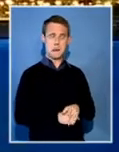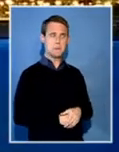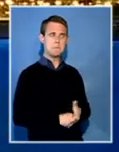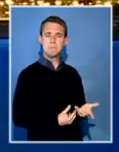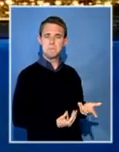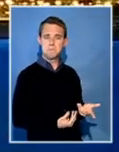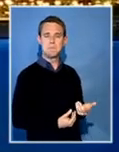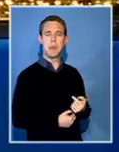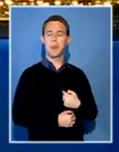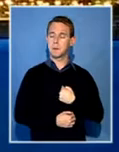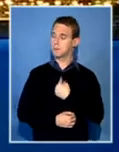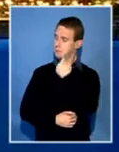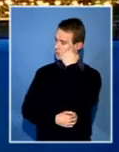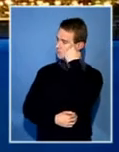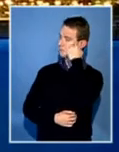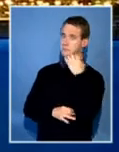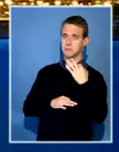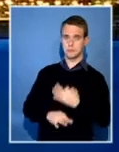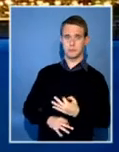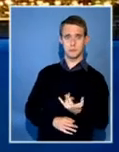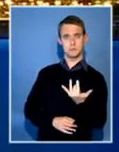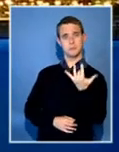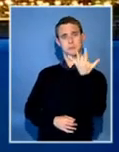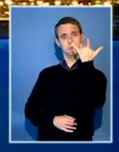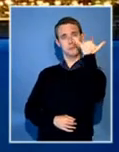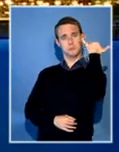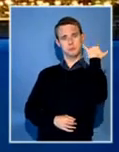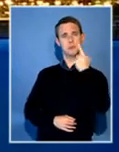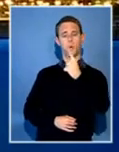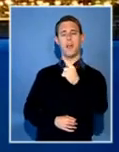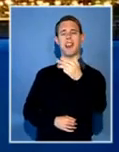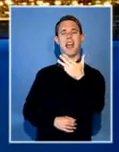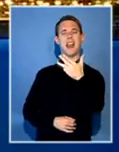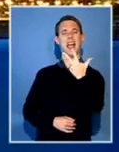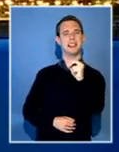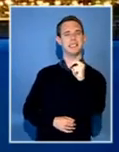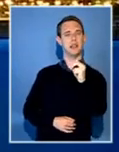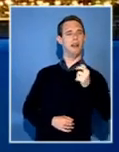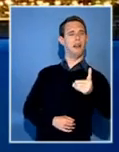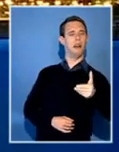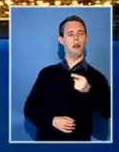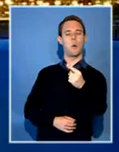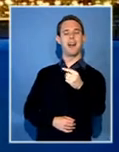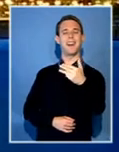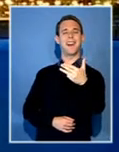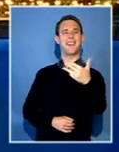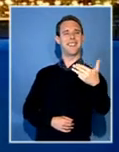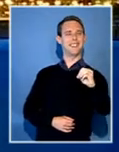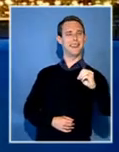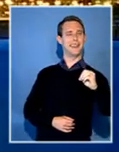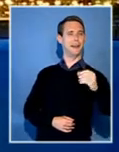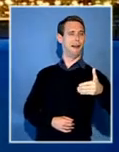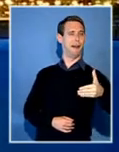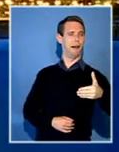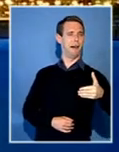I would say, if you want me to go back to the violence of the 80s and the 90s, even the recent ones,